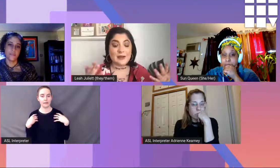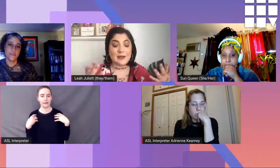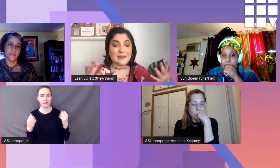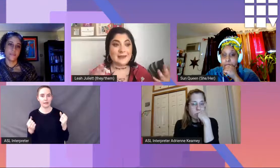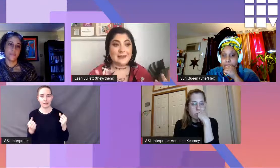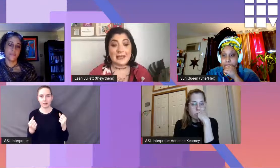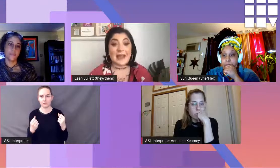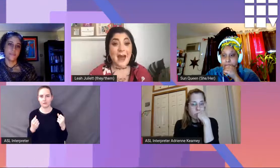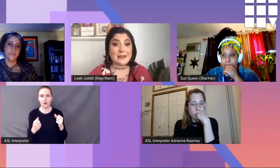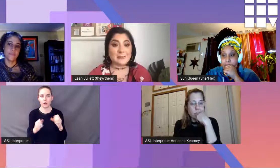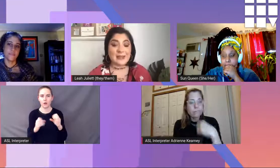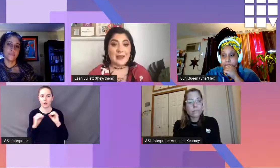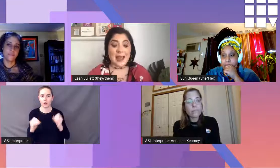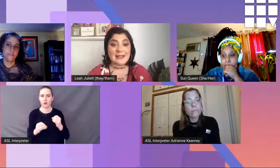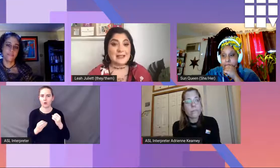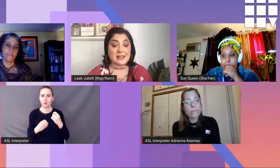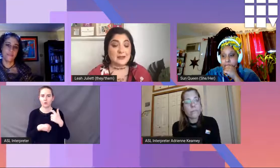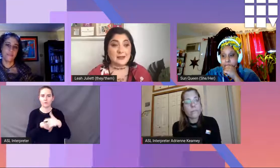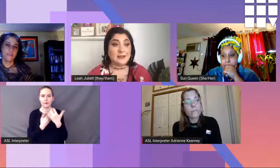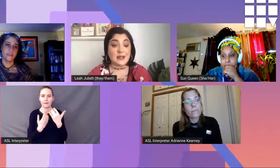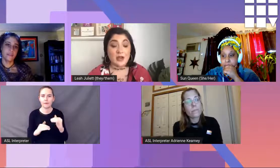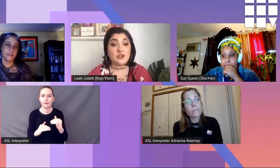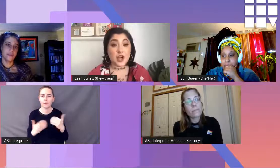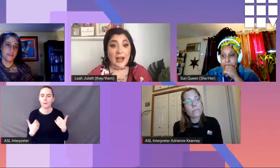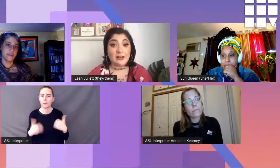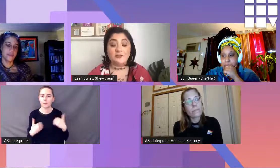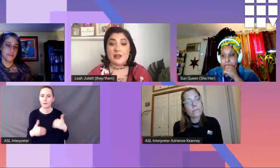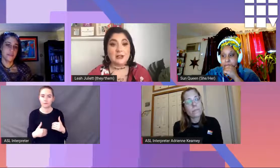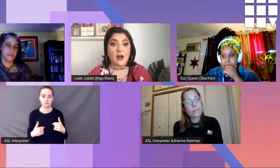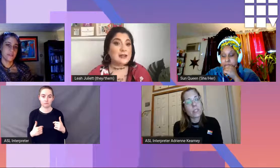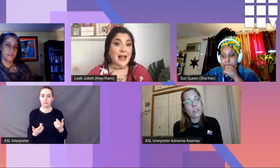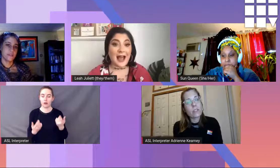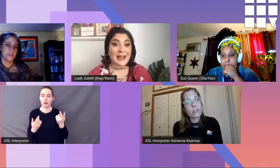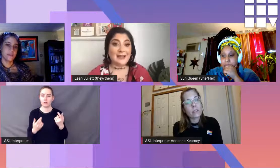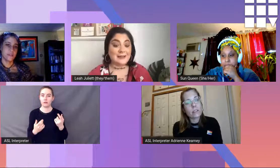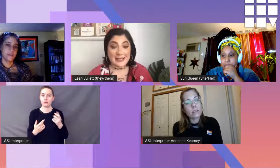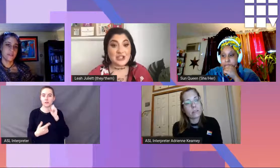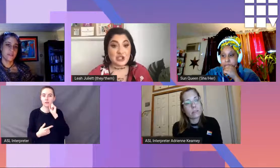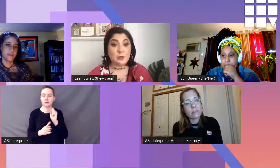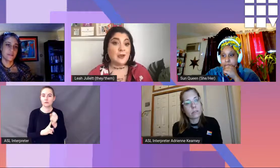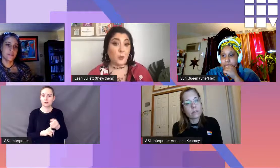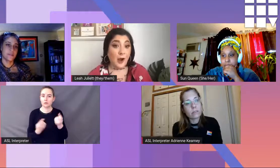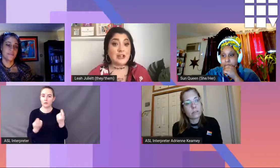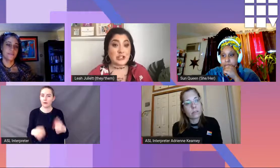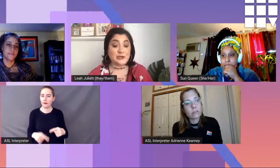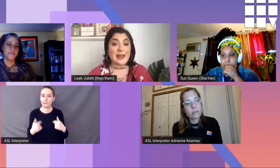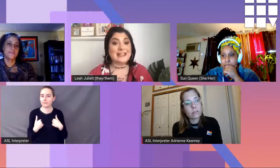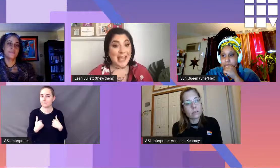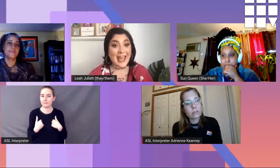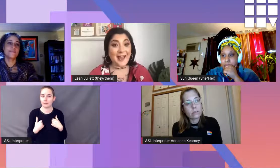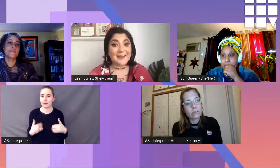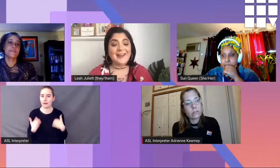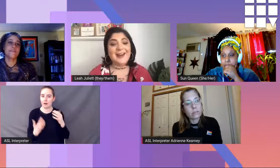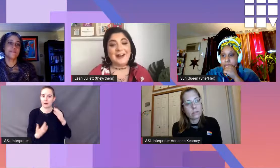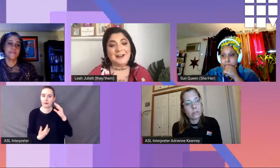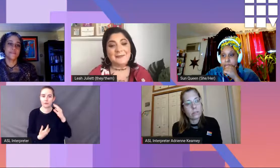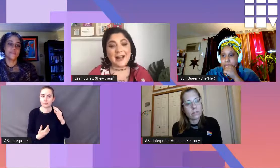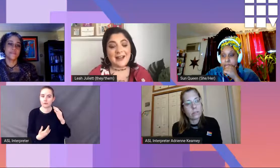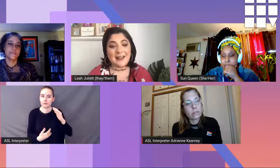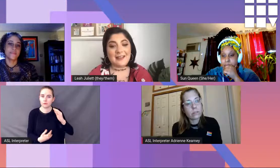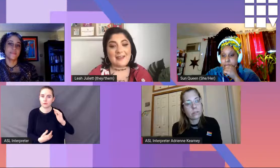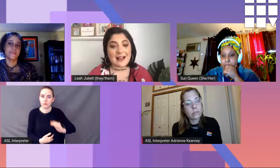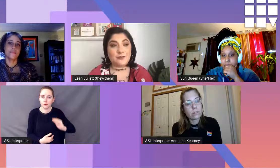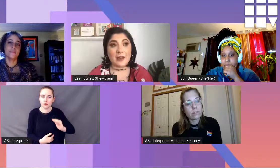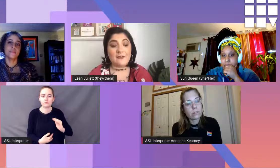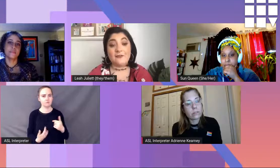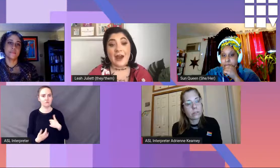issue and this thing that happened to me as a young child for as long as I need to and want to and can. And I